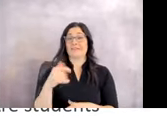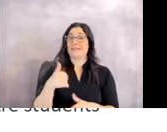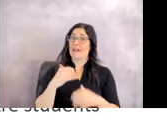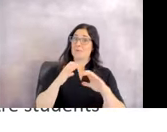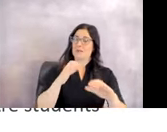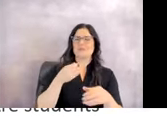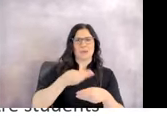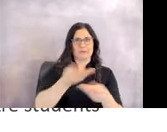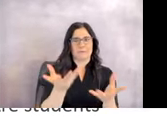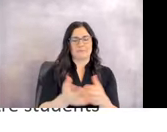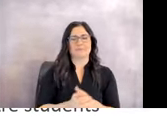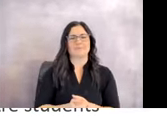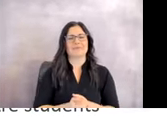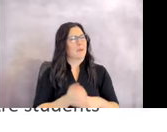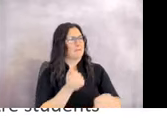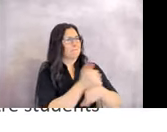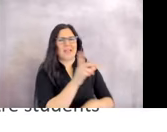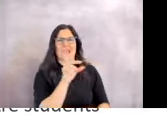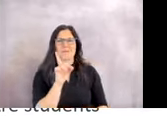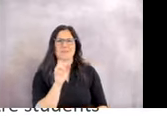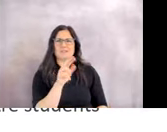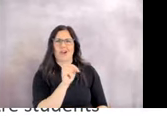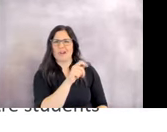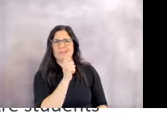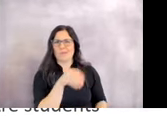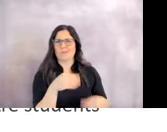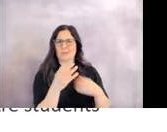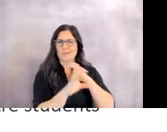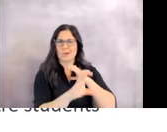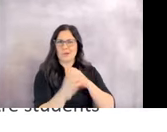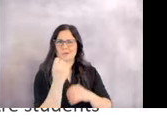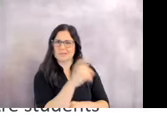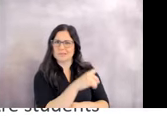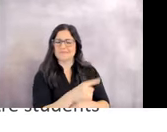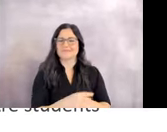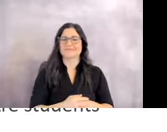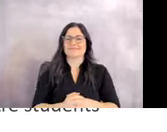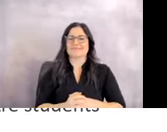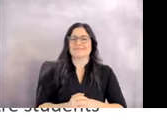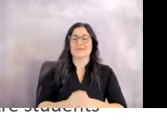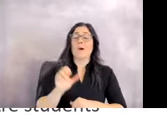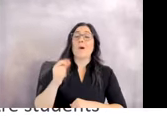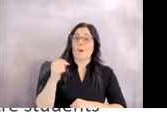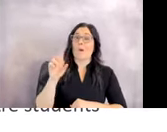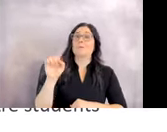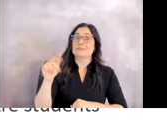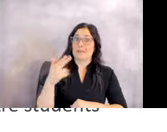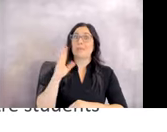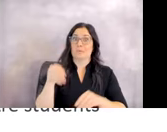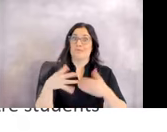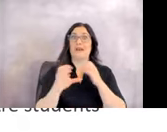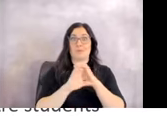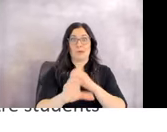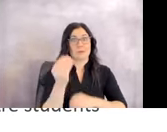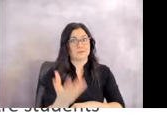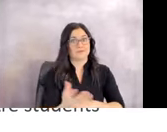feed them to you. Maybe we could blame Dawn for not giving us burritos. Goldsmith would have done it like that. Okay,